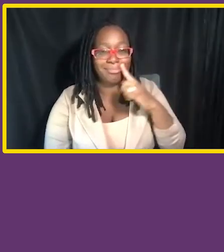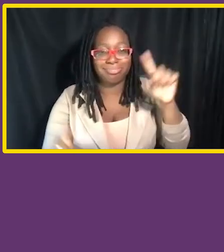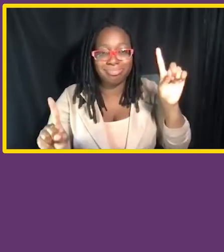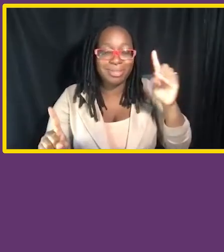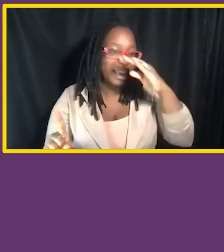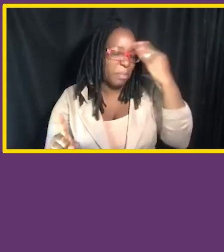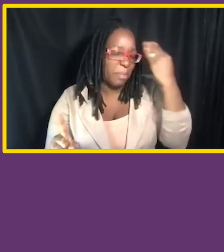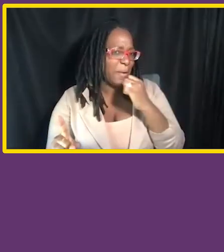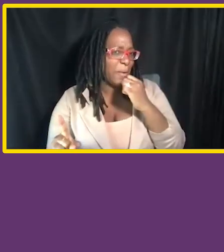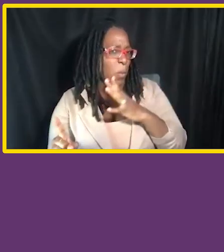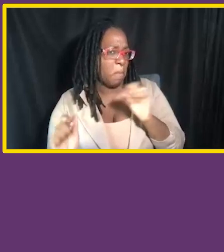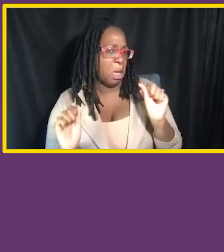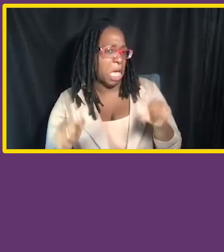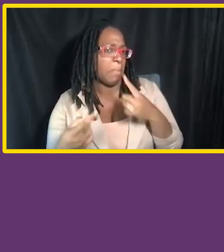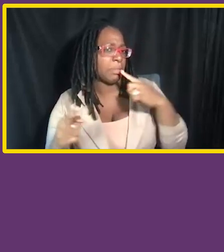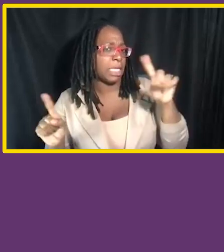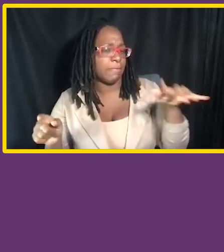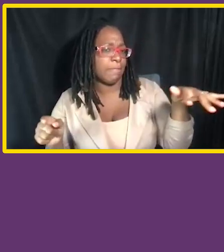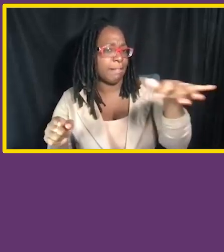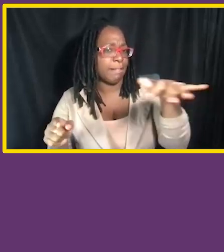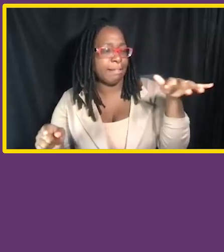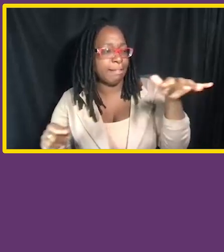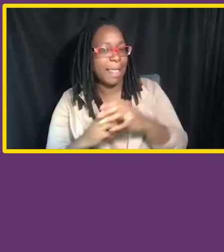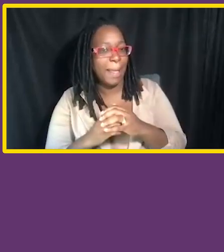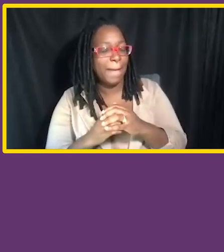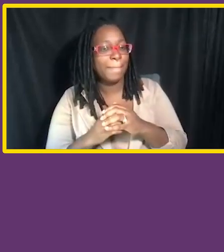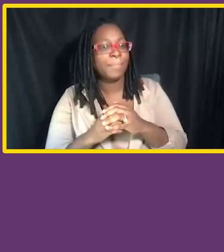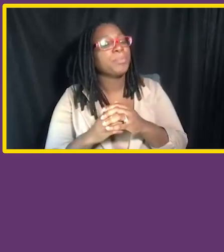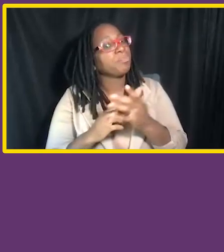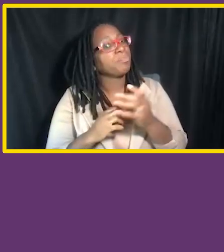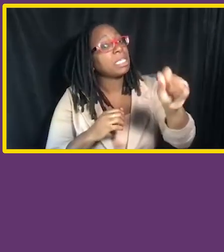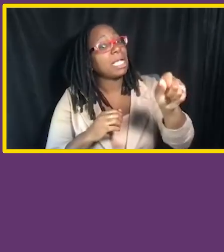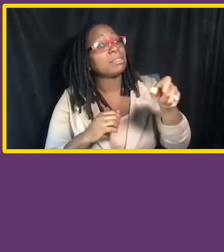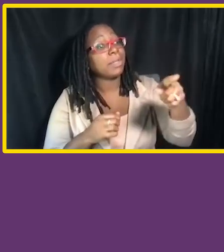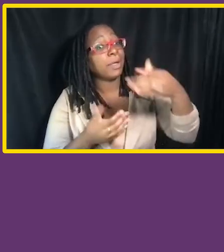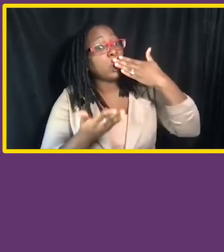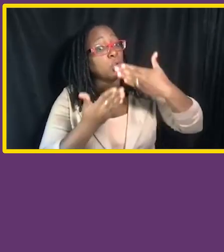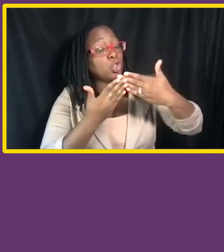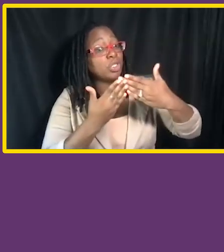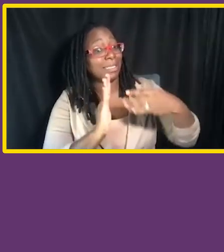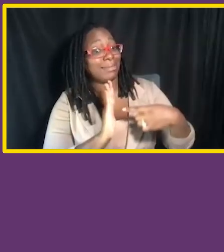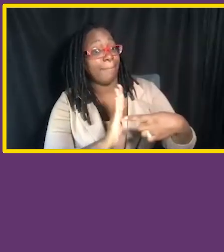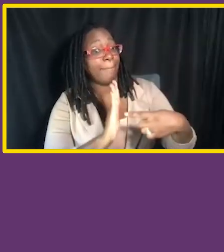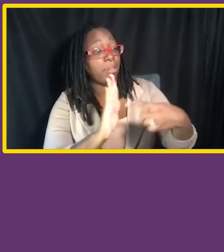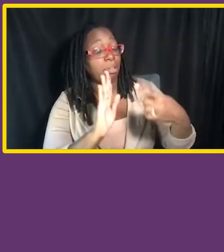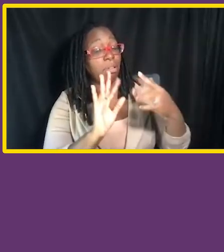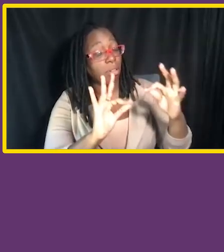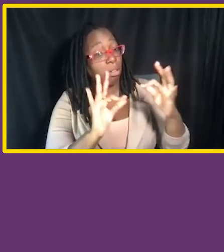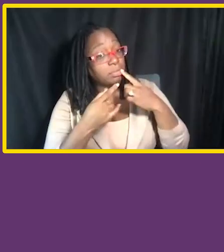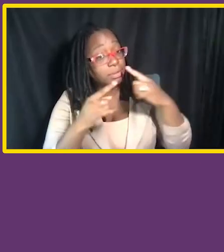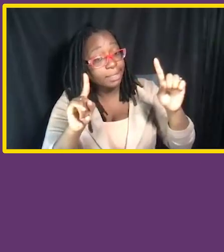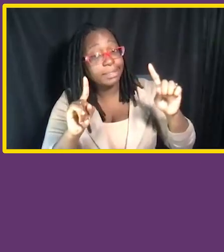being successful in society. And while we should not discount their examples of success because they are successful in their own right,